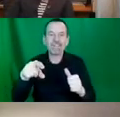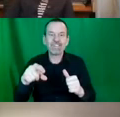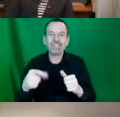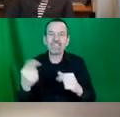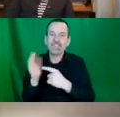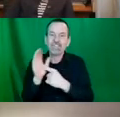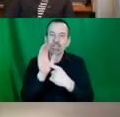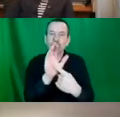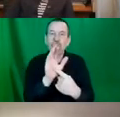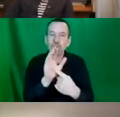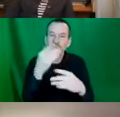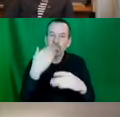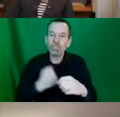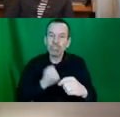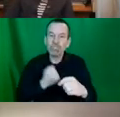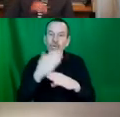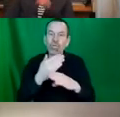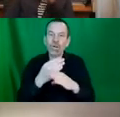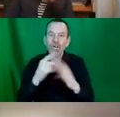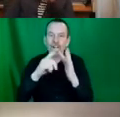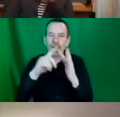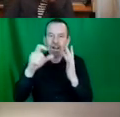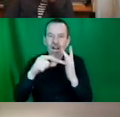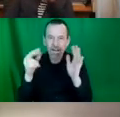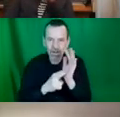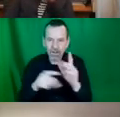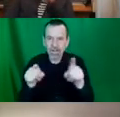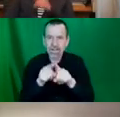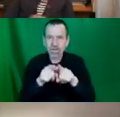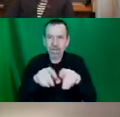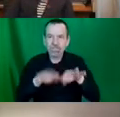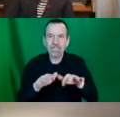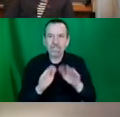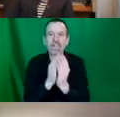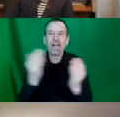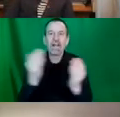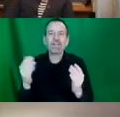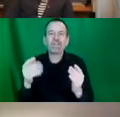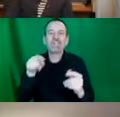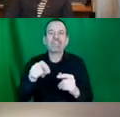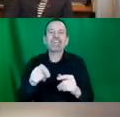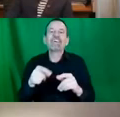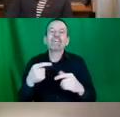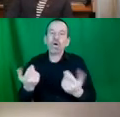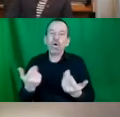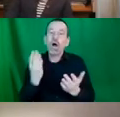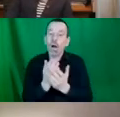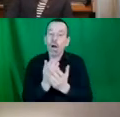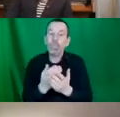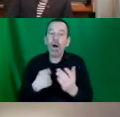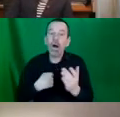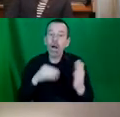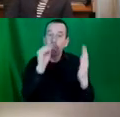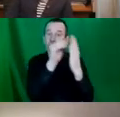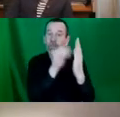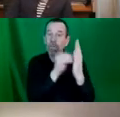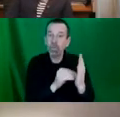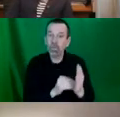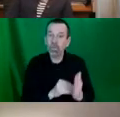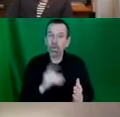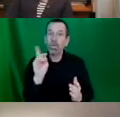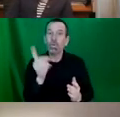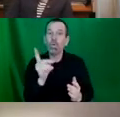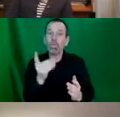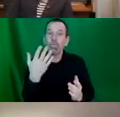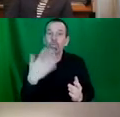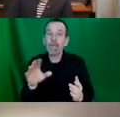and Icon. I wrote a post for the Collection Care blog detailing my time as a book conservation intern in lockdown, and I participated in the